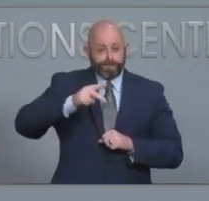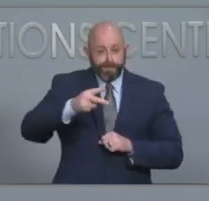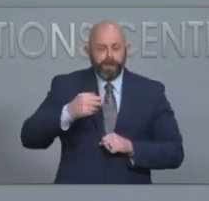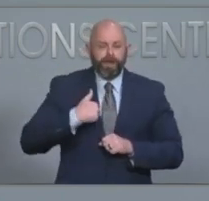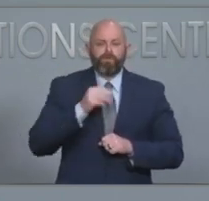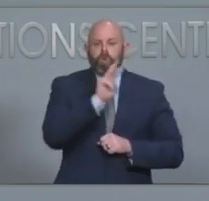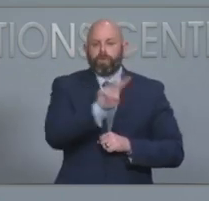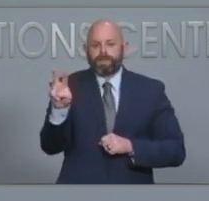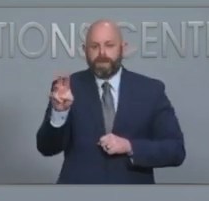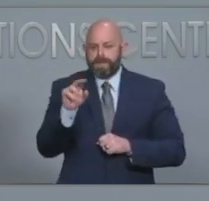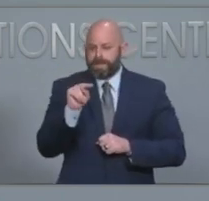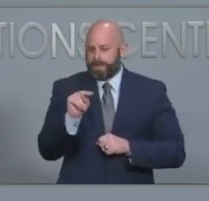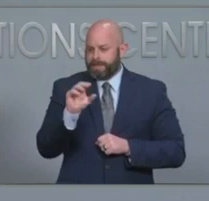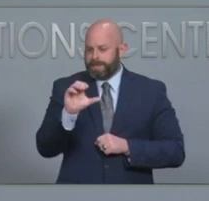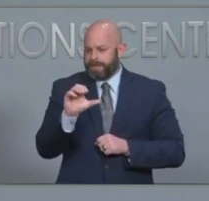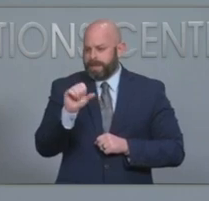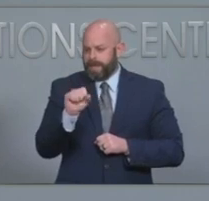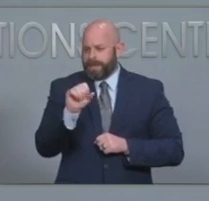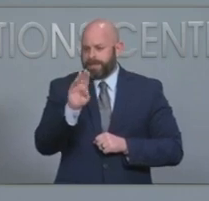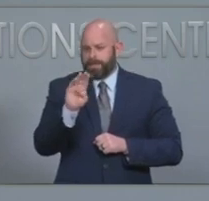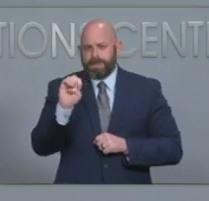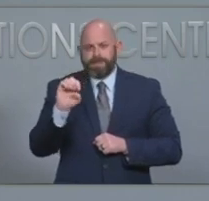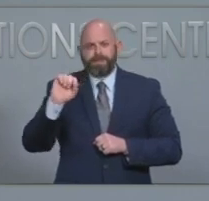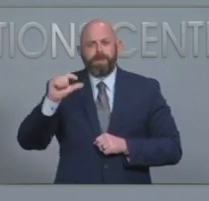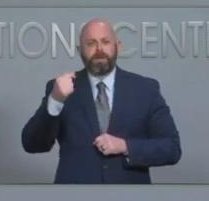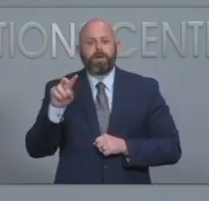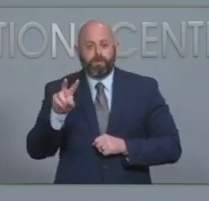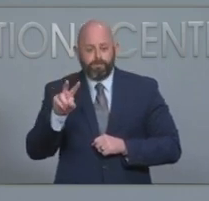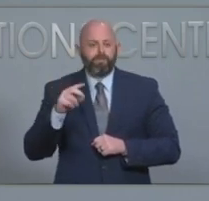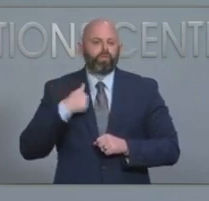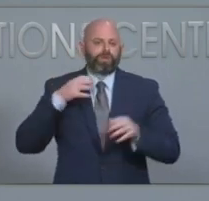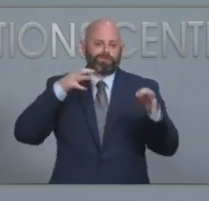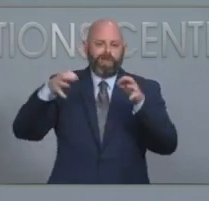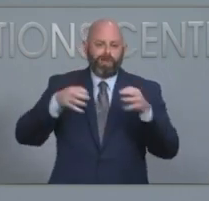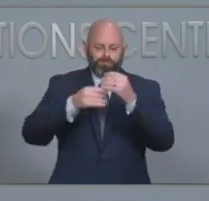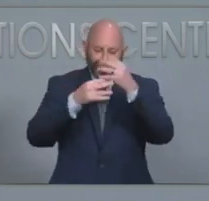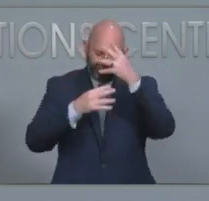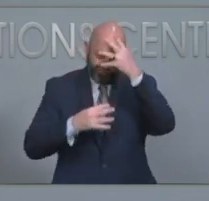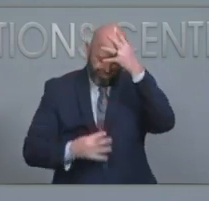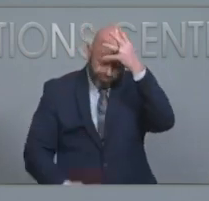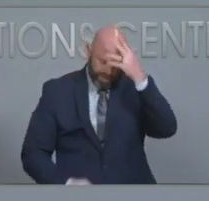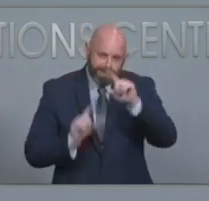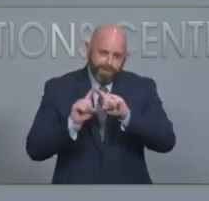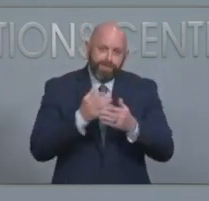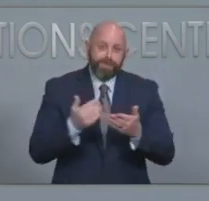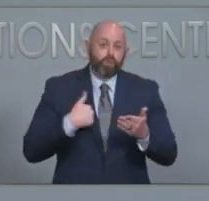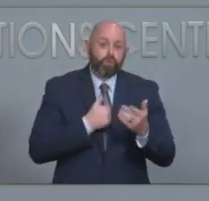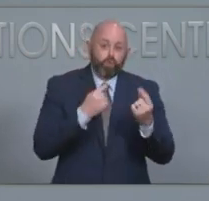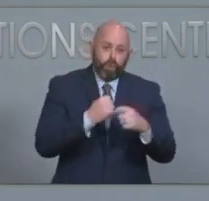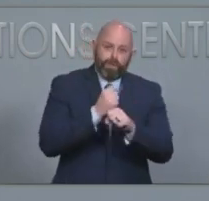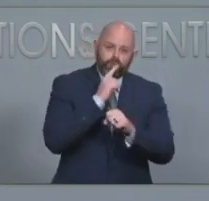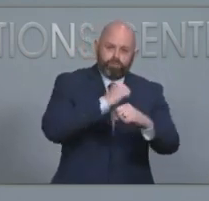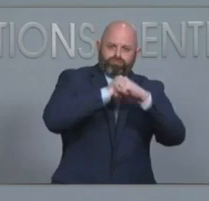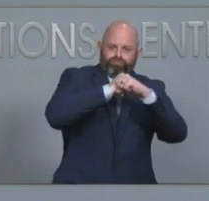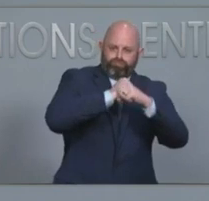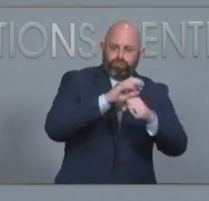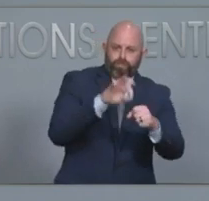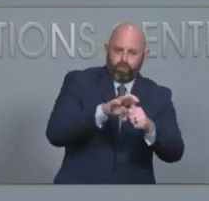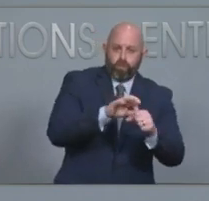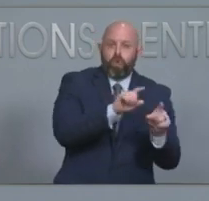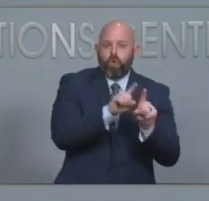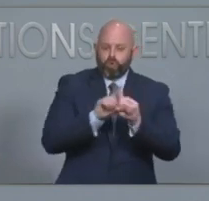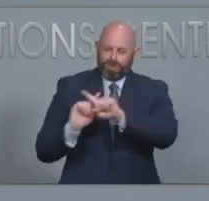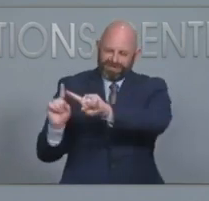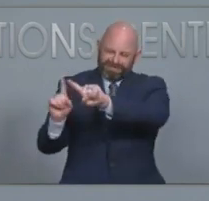on ncsbe.gov about our security measures that take place at the state board as well as the 100 county boards